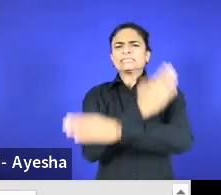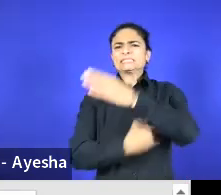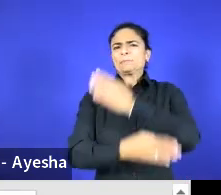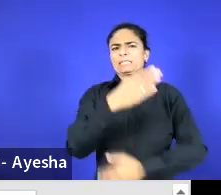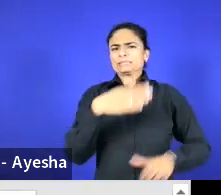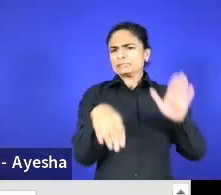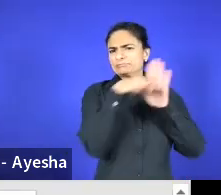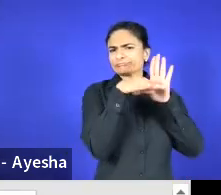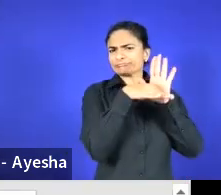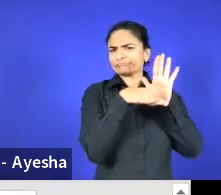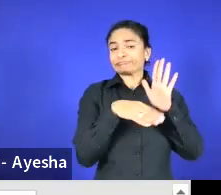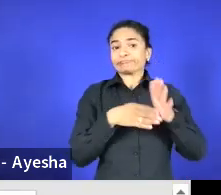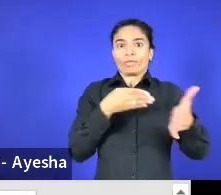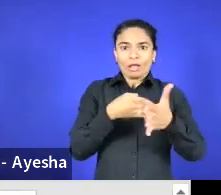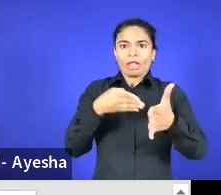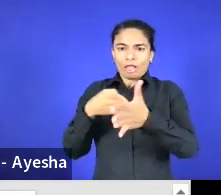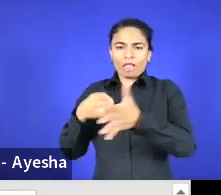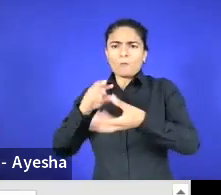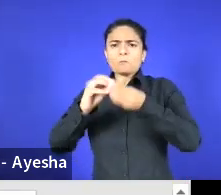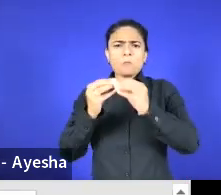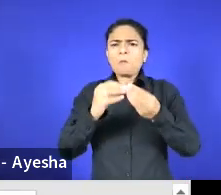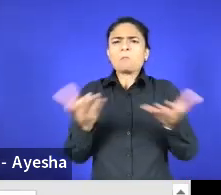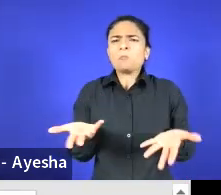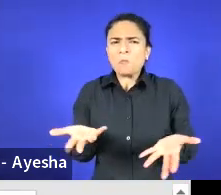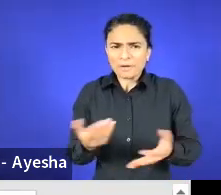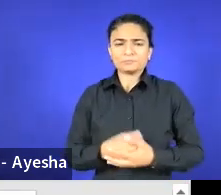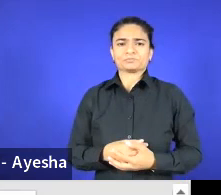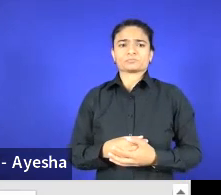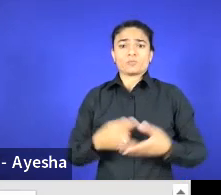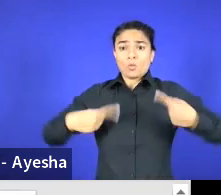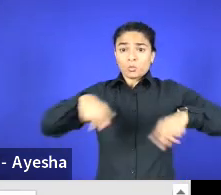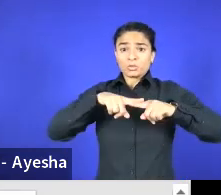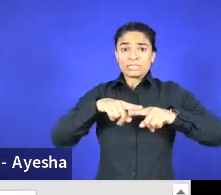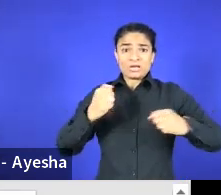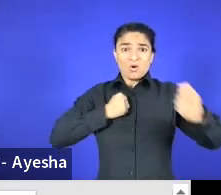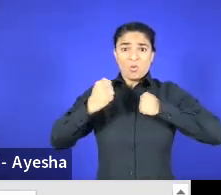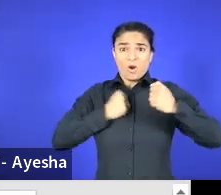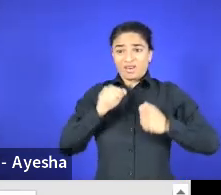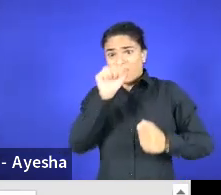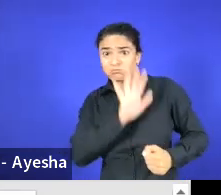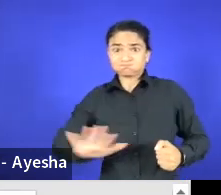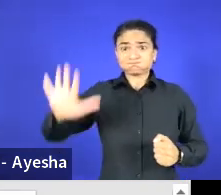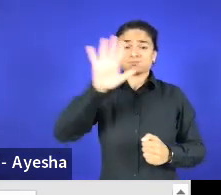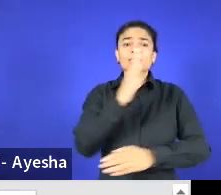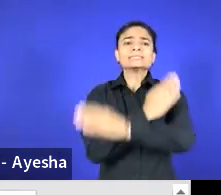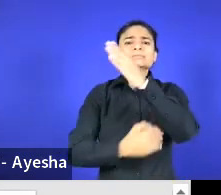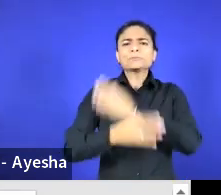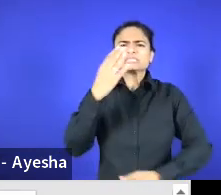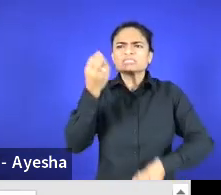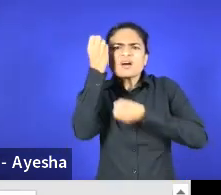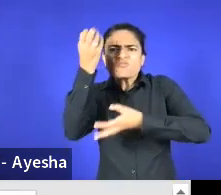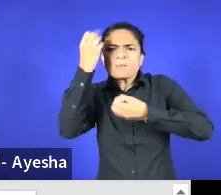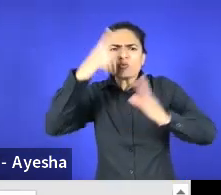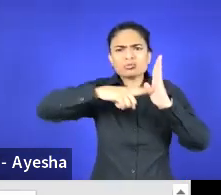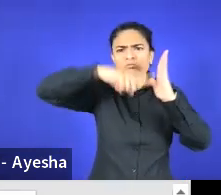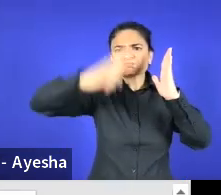UNCRPD was ratified the medical model once, only once 5 years ago. Lack of knowledge about